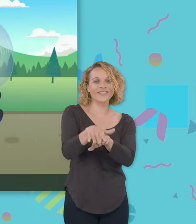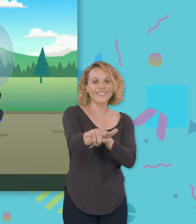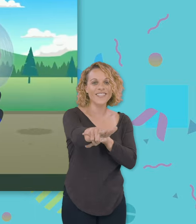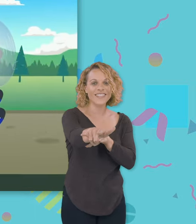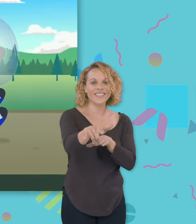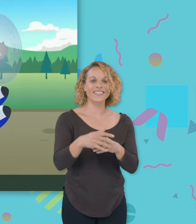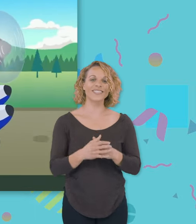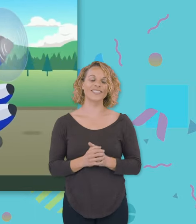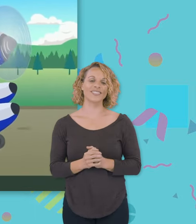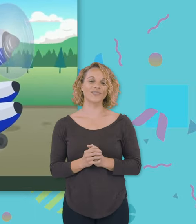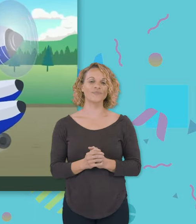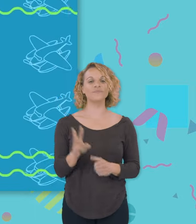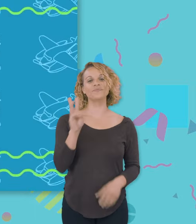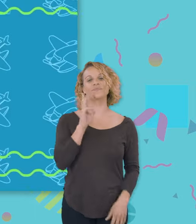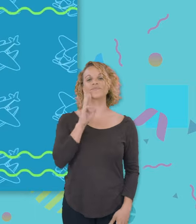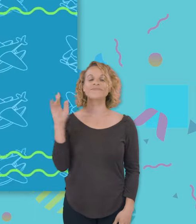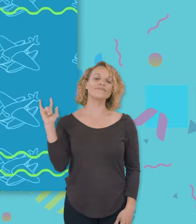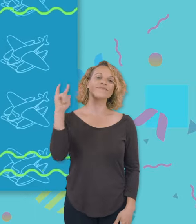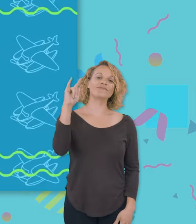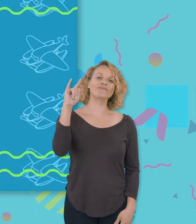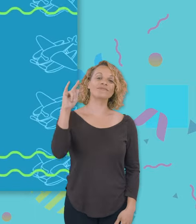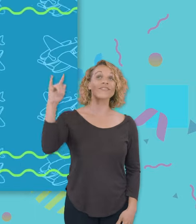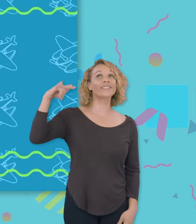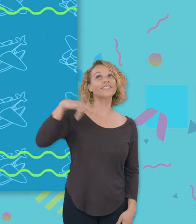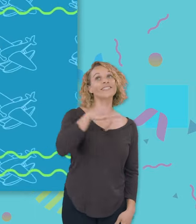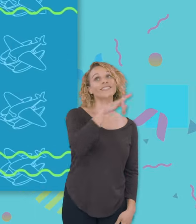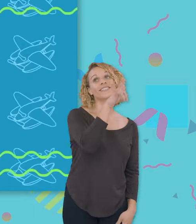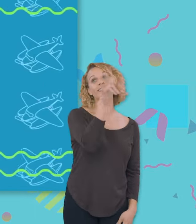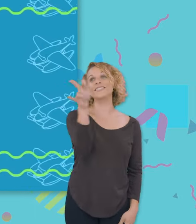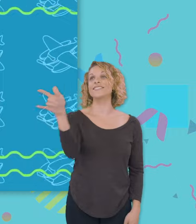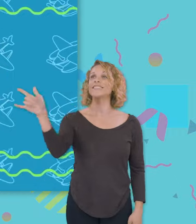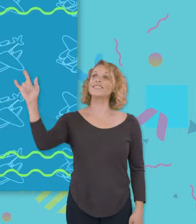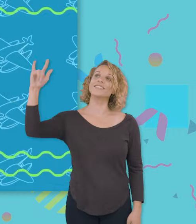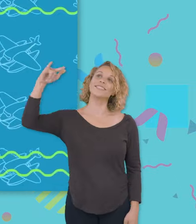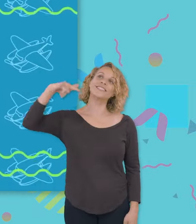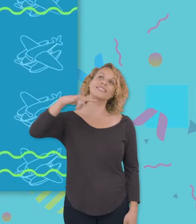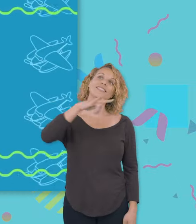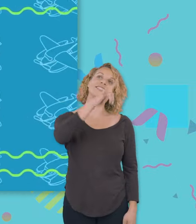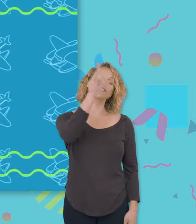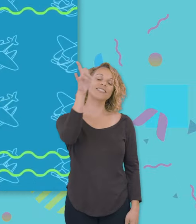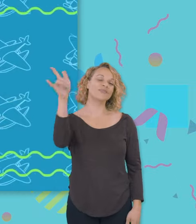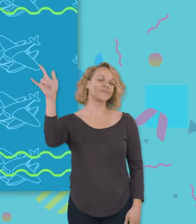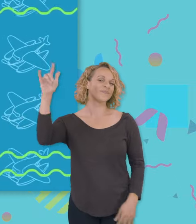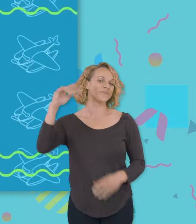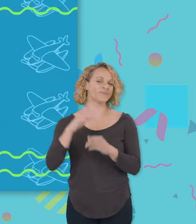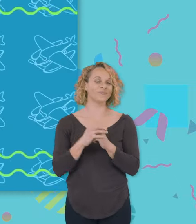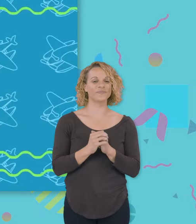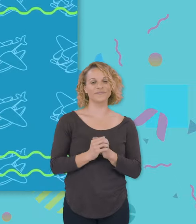on water and the ground. It's a seaplane, a seaplane.